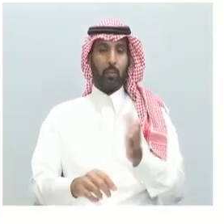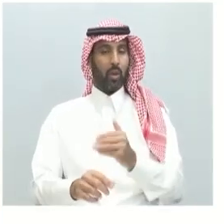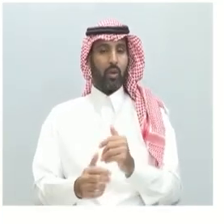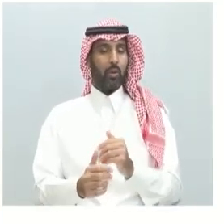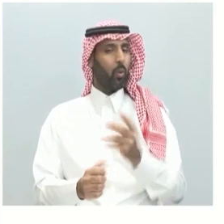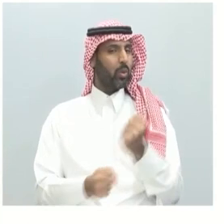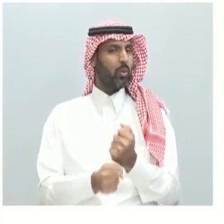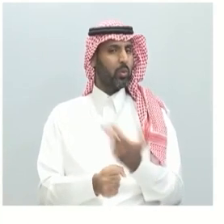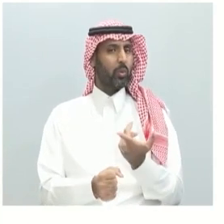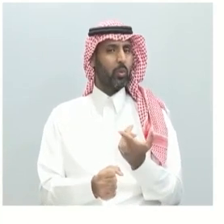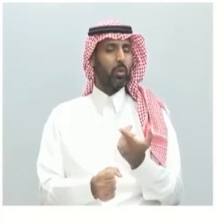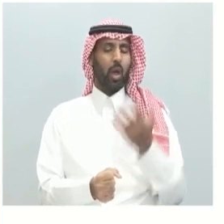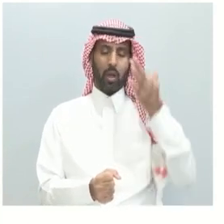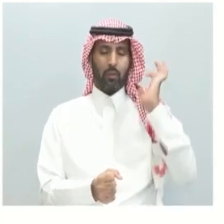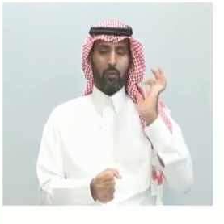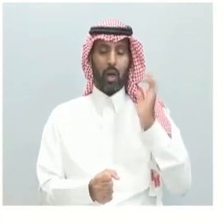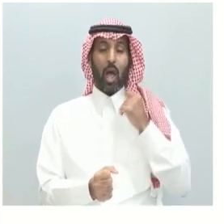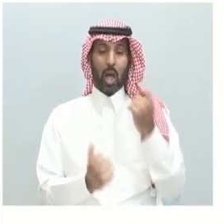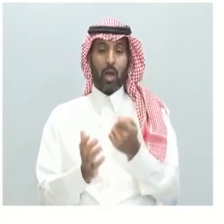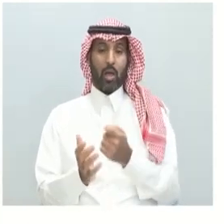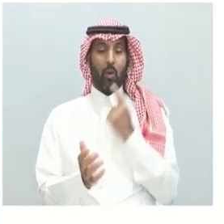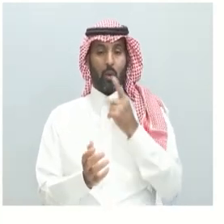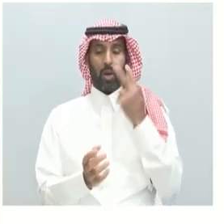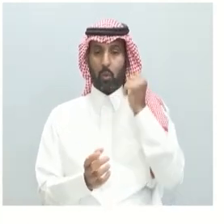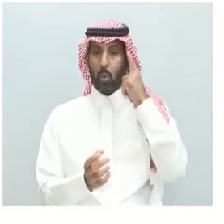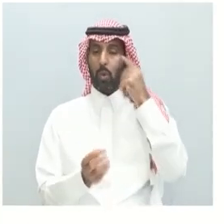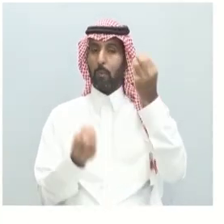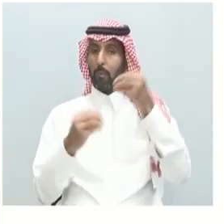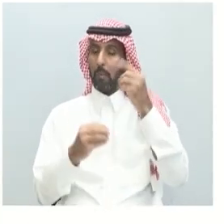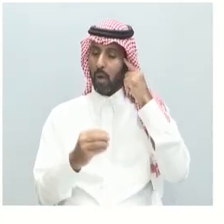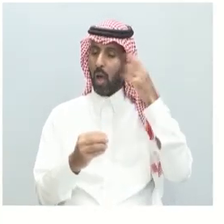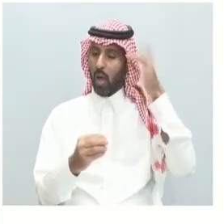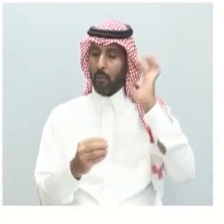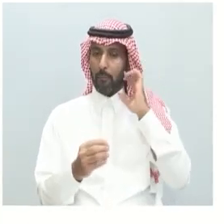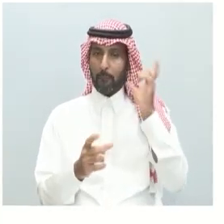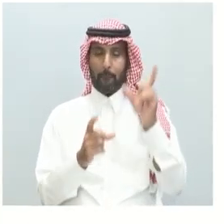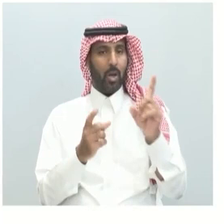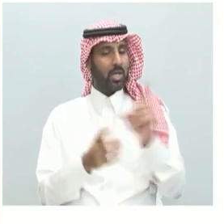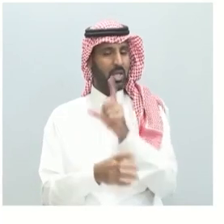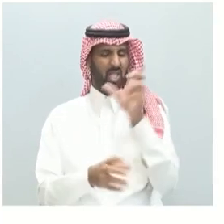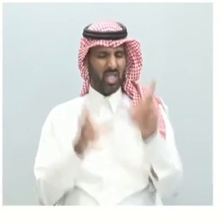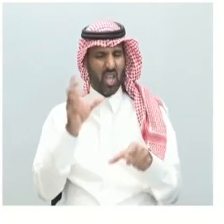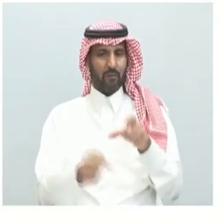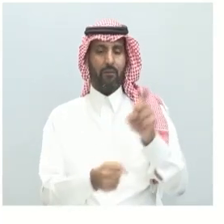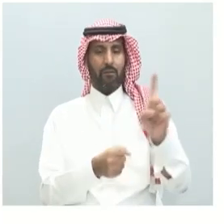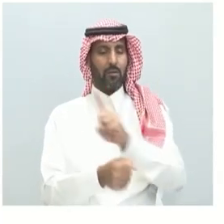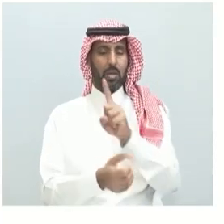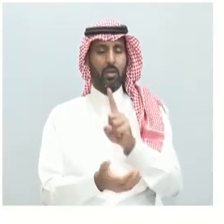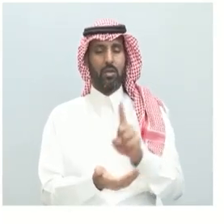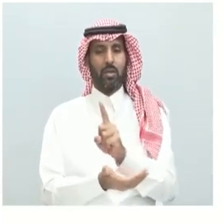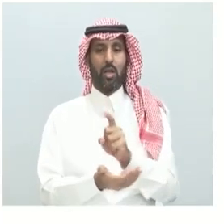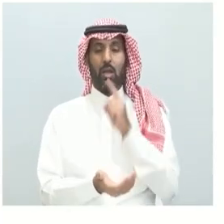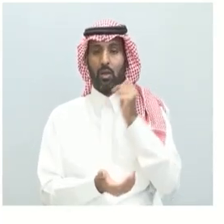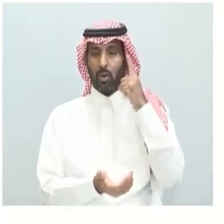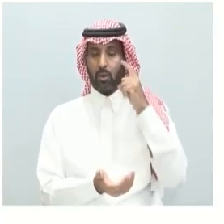if we have time, what would you do? Of course, you'd do anything. I wrote, we can come up with more ideas to save the environment. And seven and eight, you can write